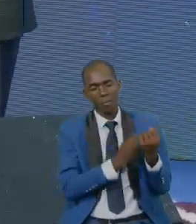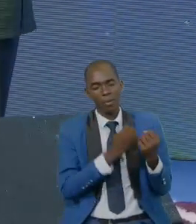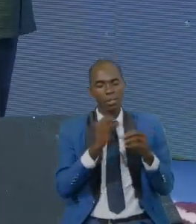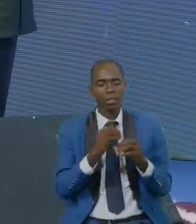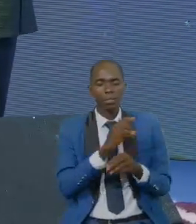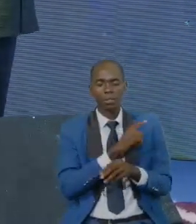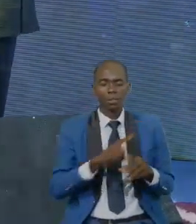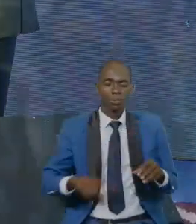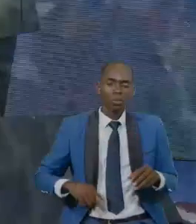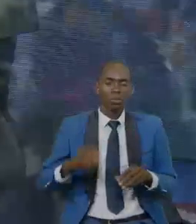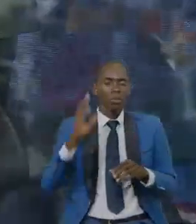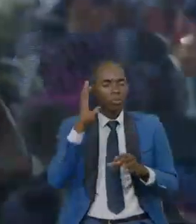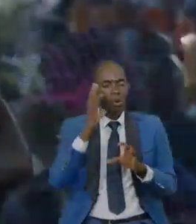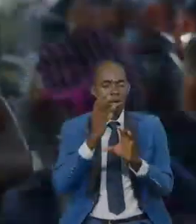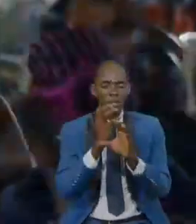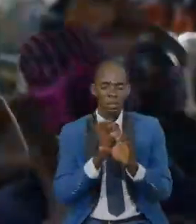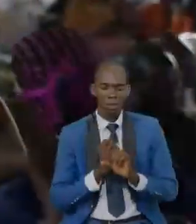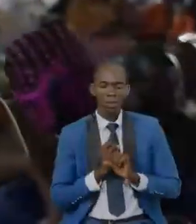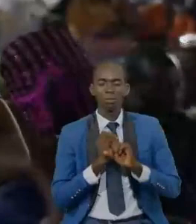mercy.